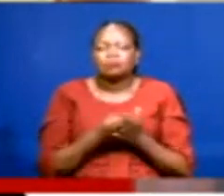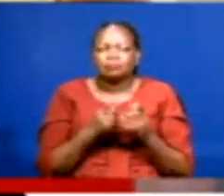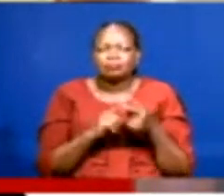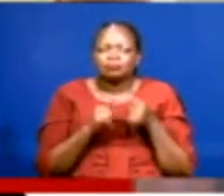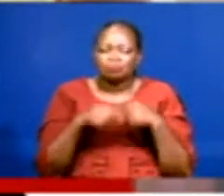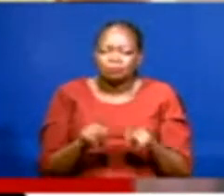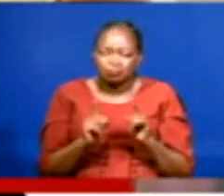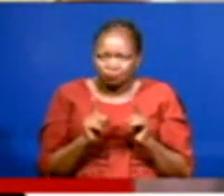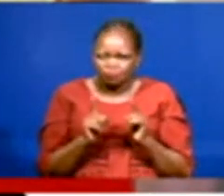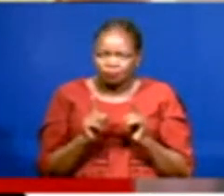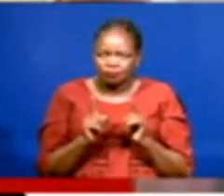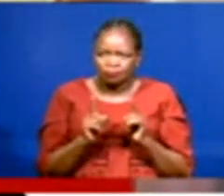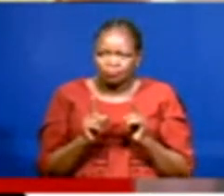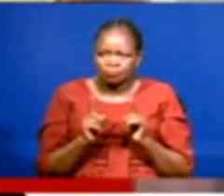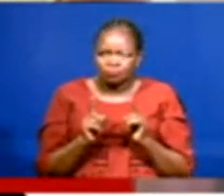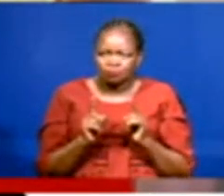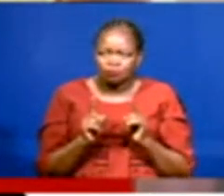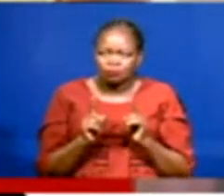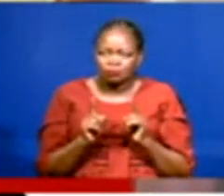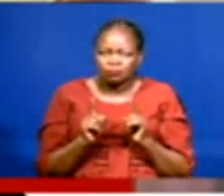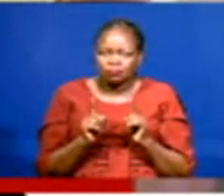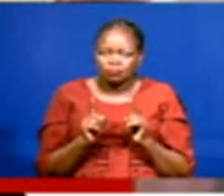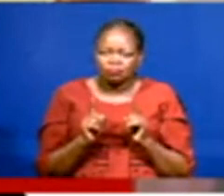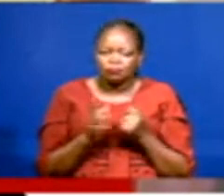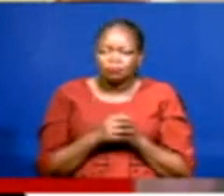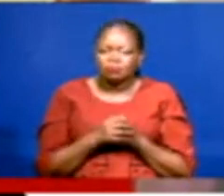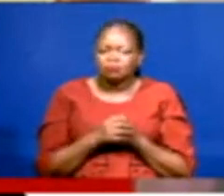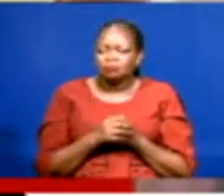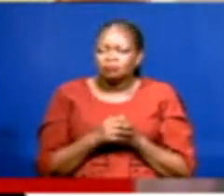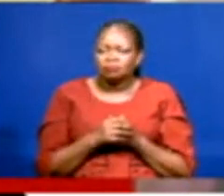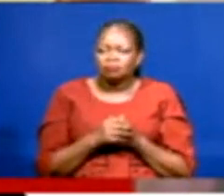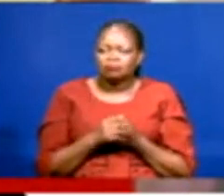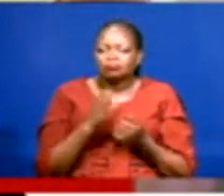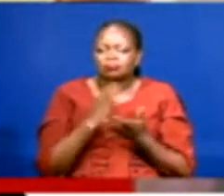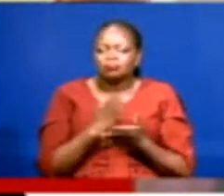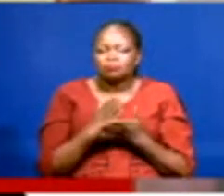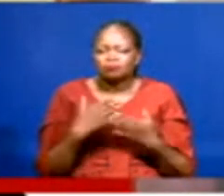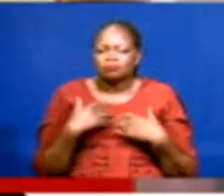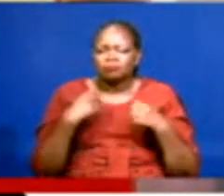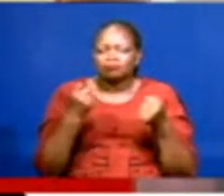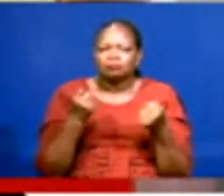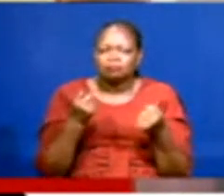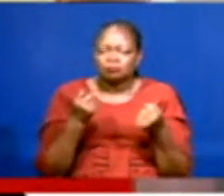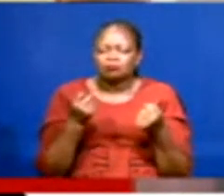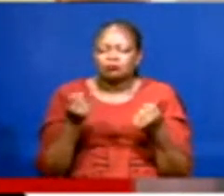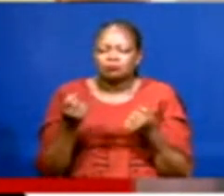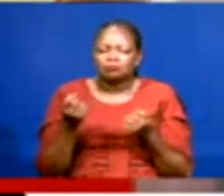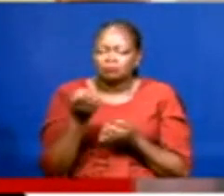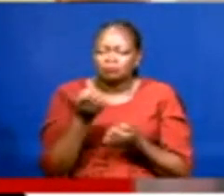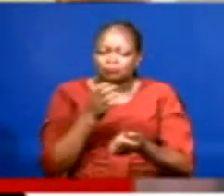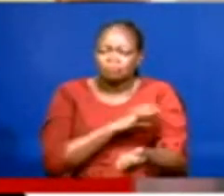are no path to becoming a health and empowered economic actor. Women who